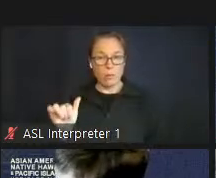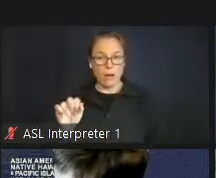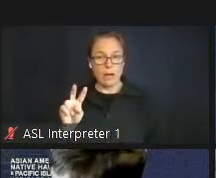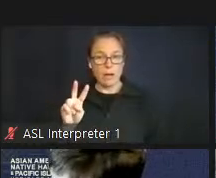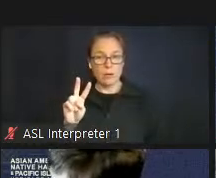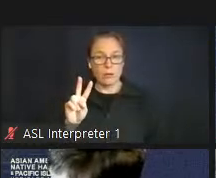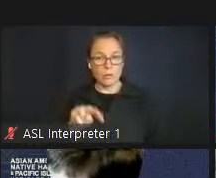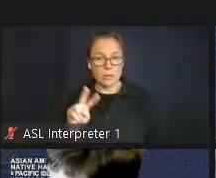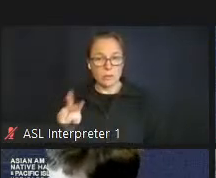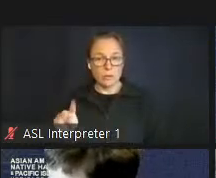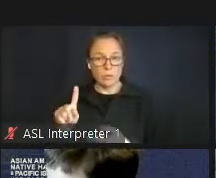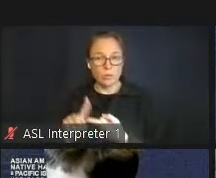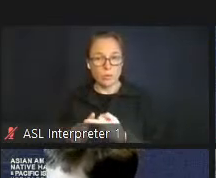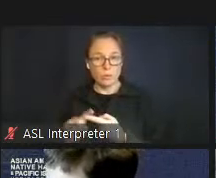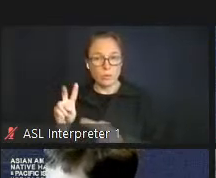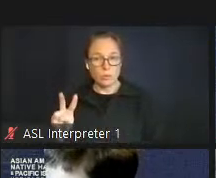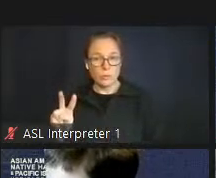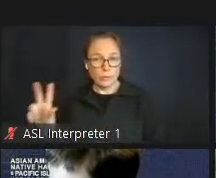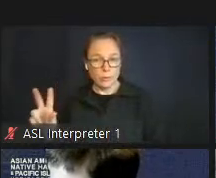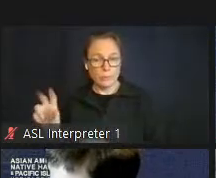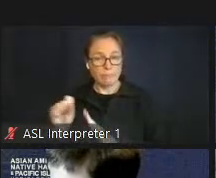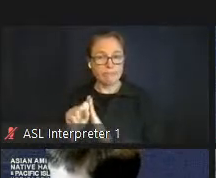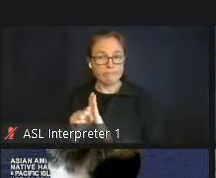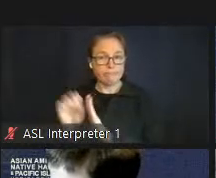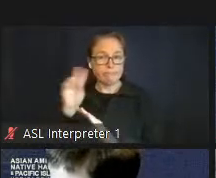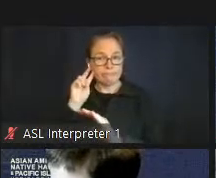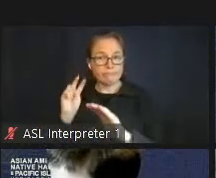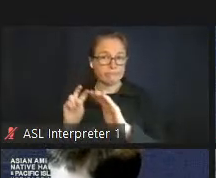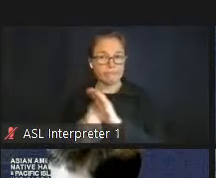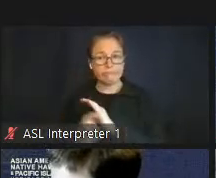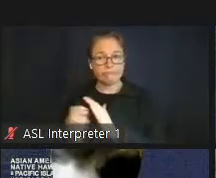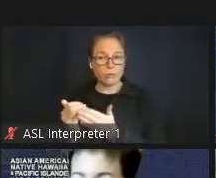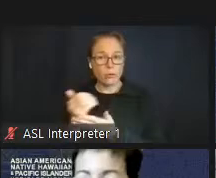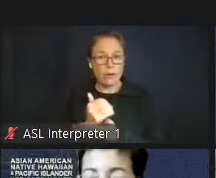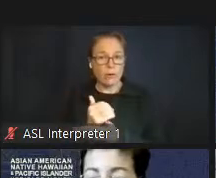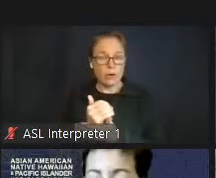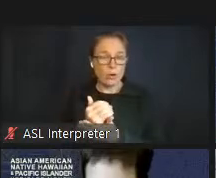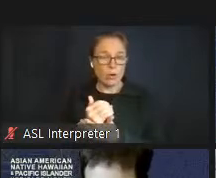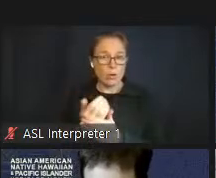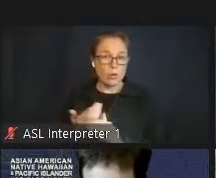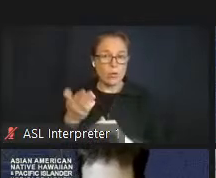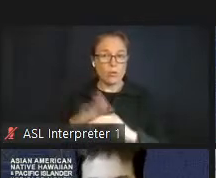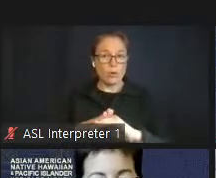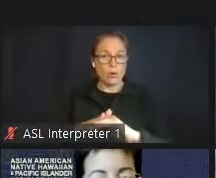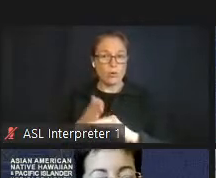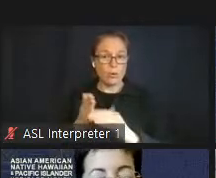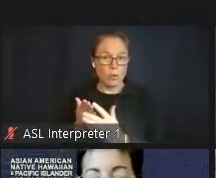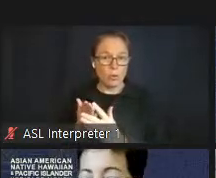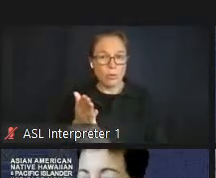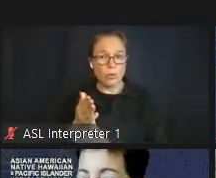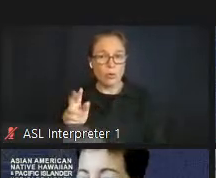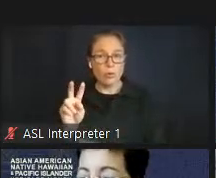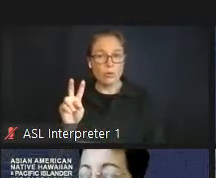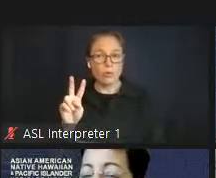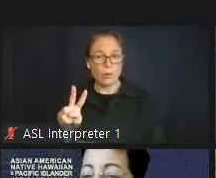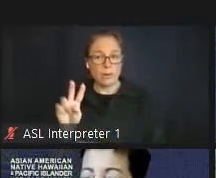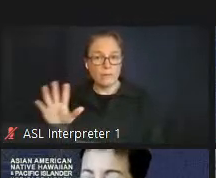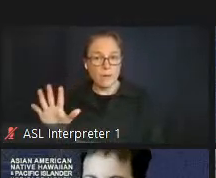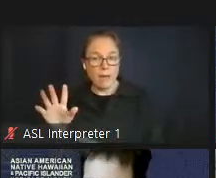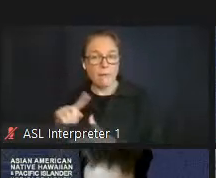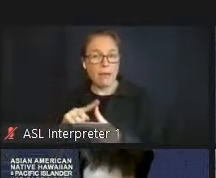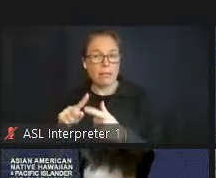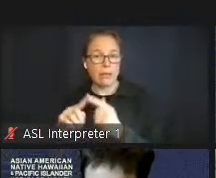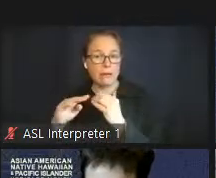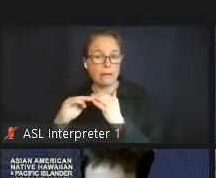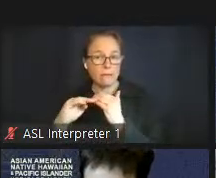22-23. The state predicts revenue growth through 2025 and then a flattening of revenues thereafter.